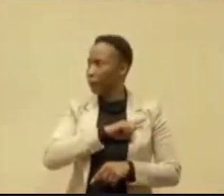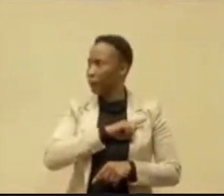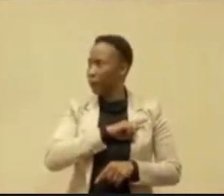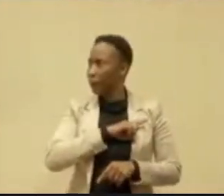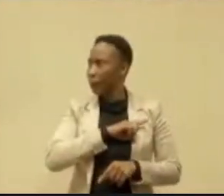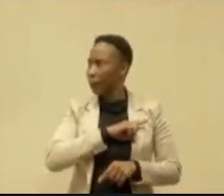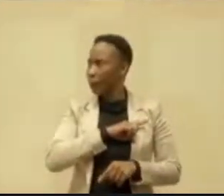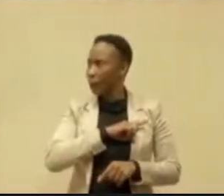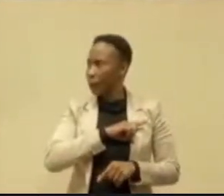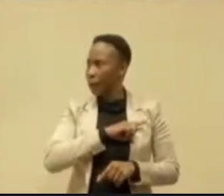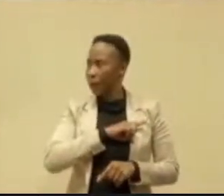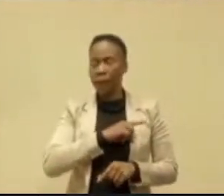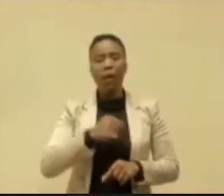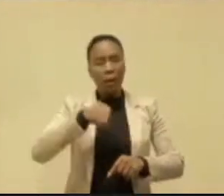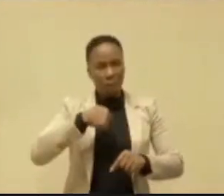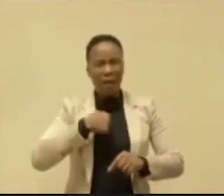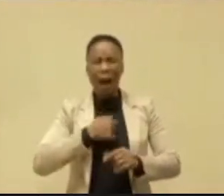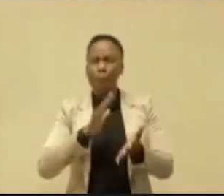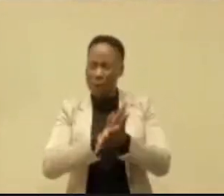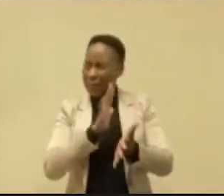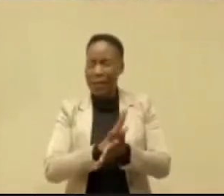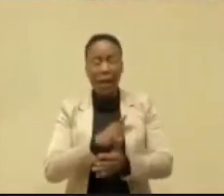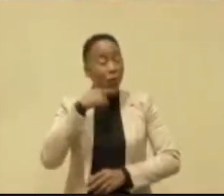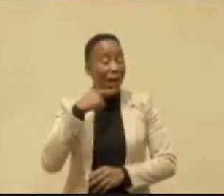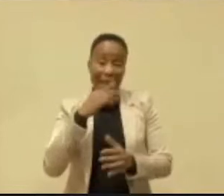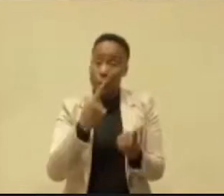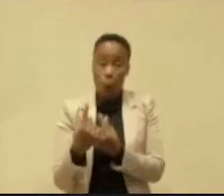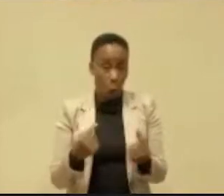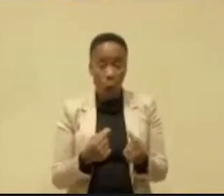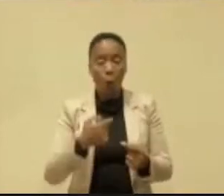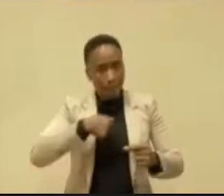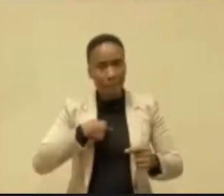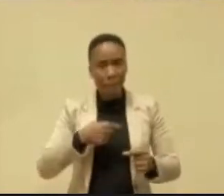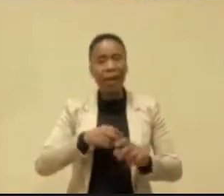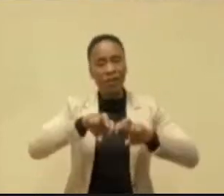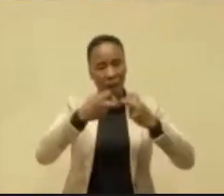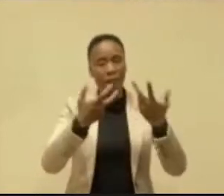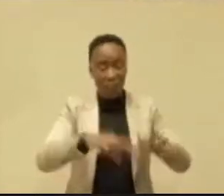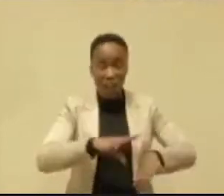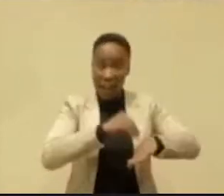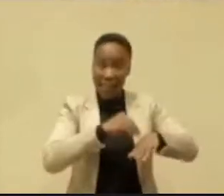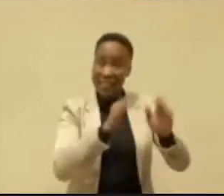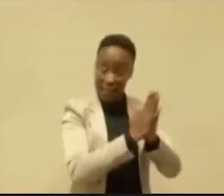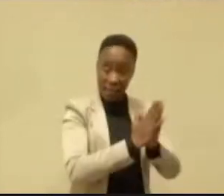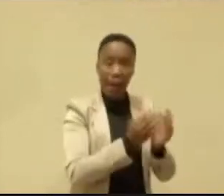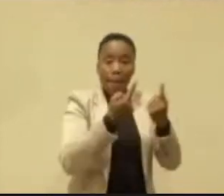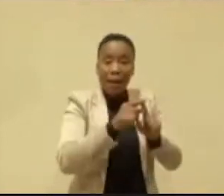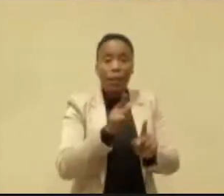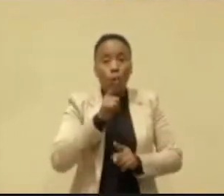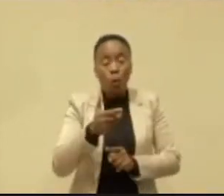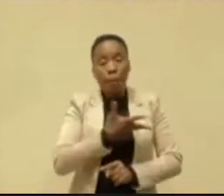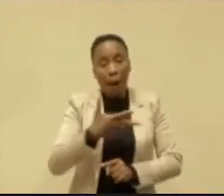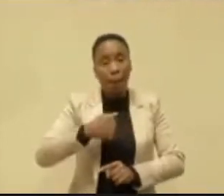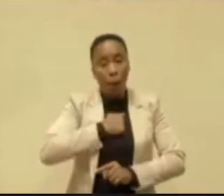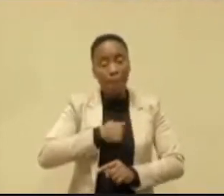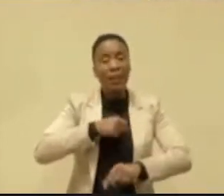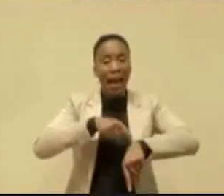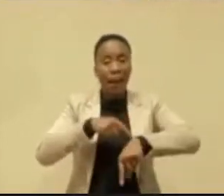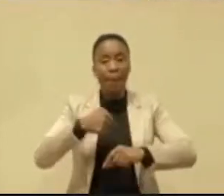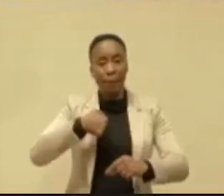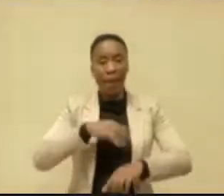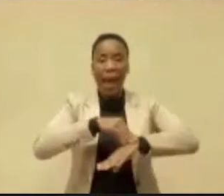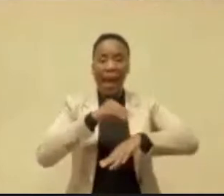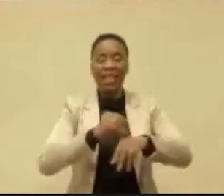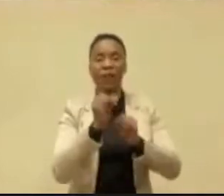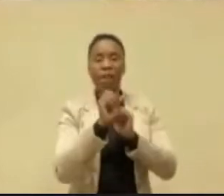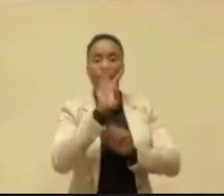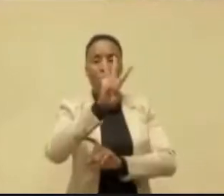i i appreciate i really do but if you like we don't get information in time talking about